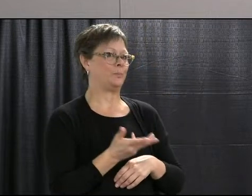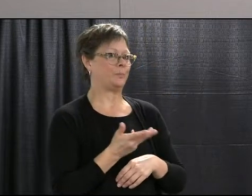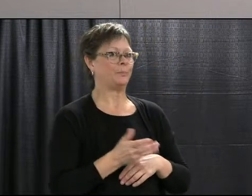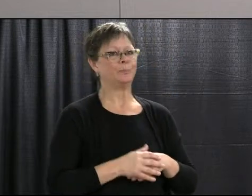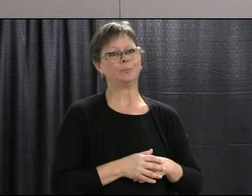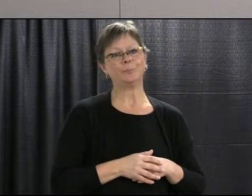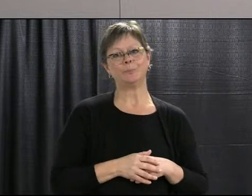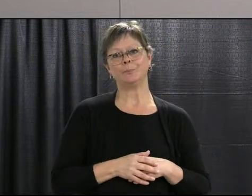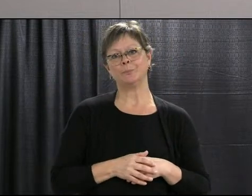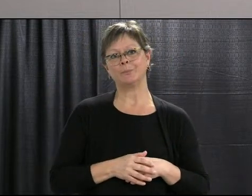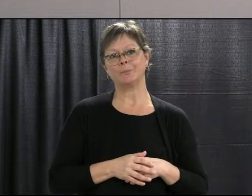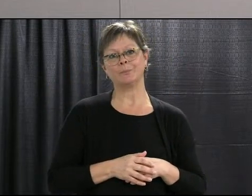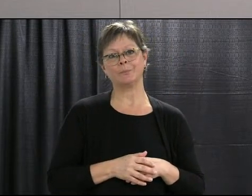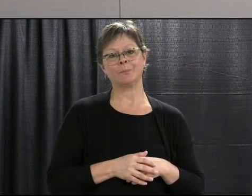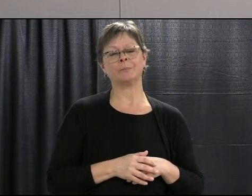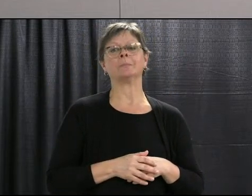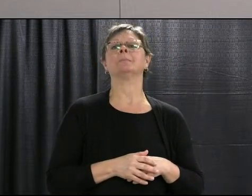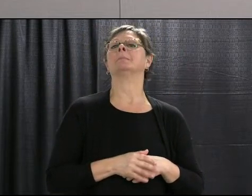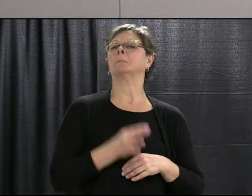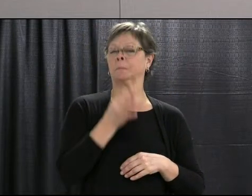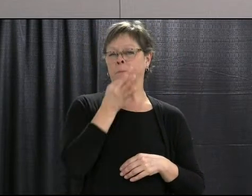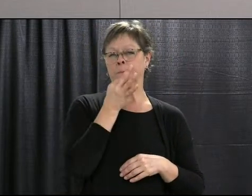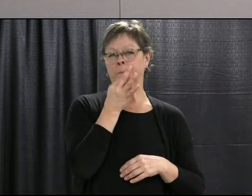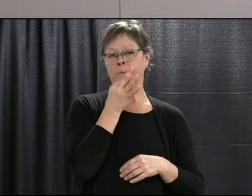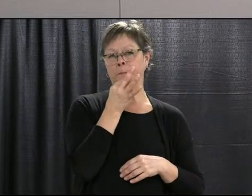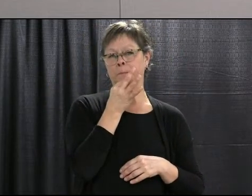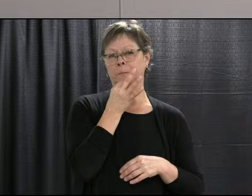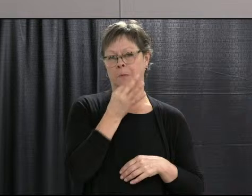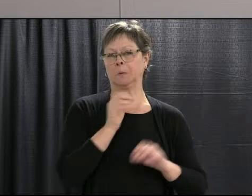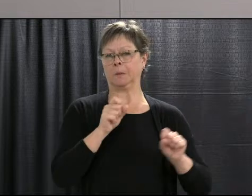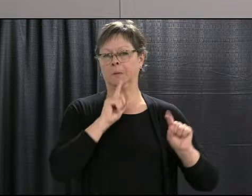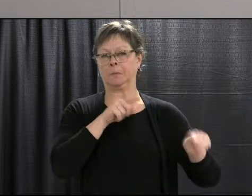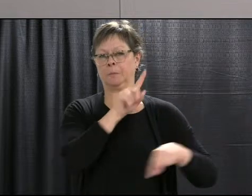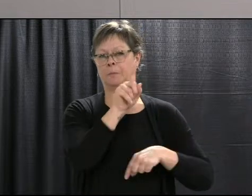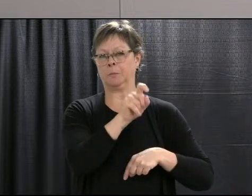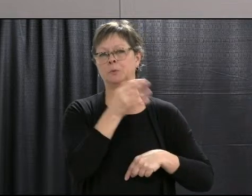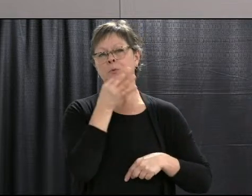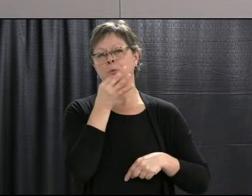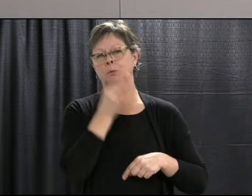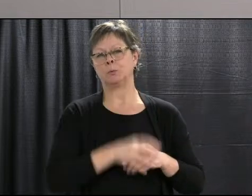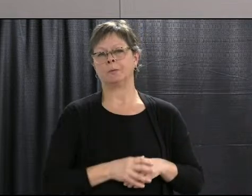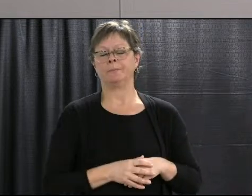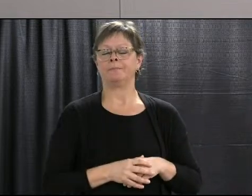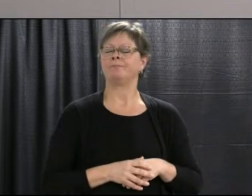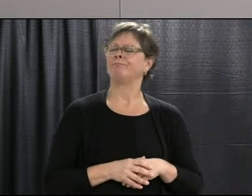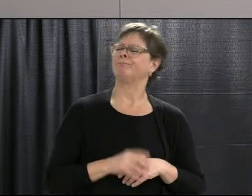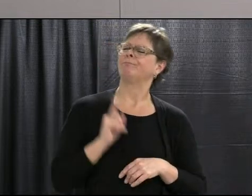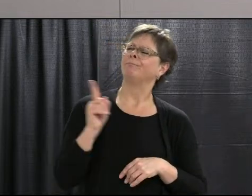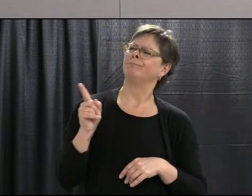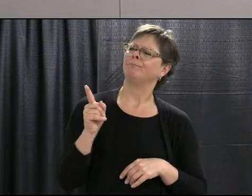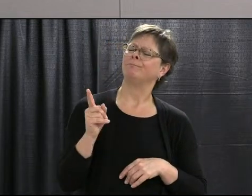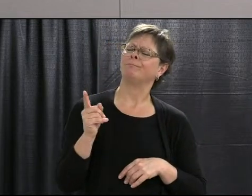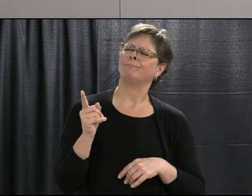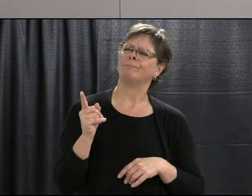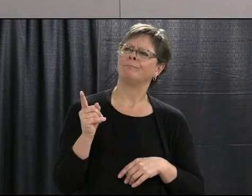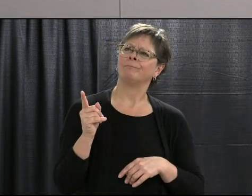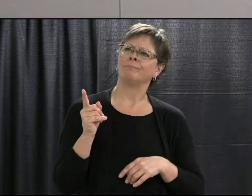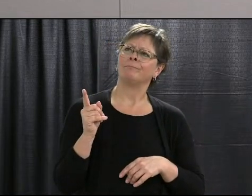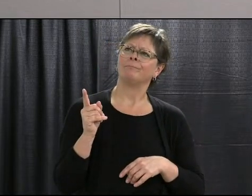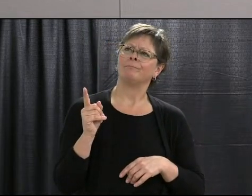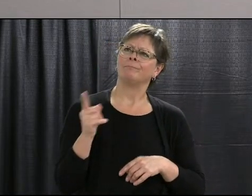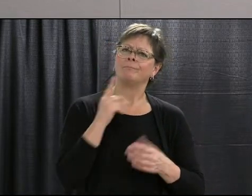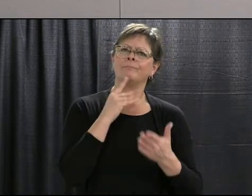I think soon we'll be in a position to answer that question. You mentioned the streamlining